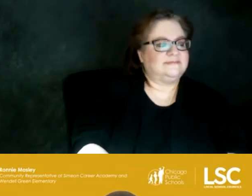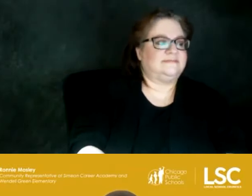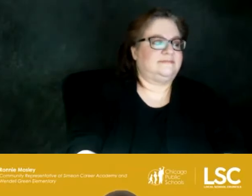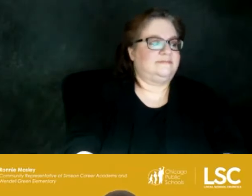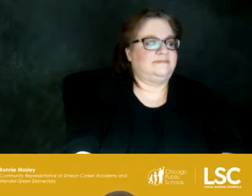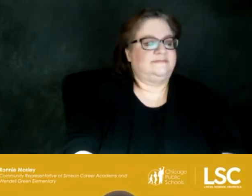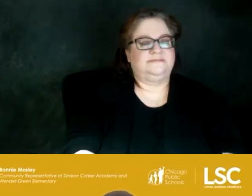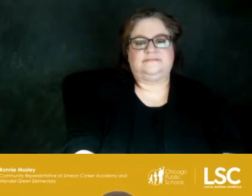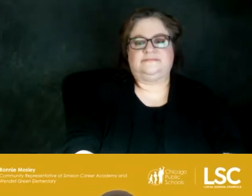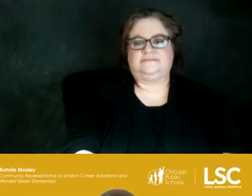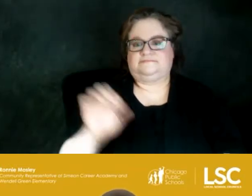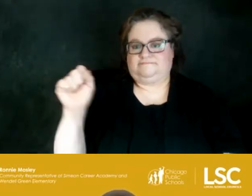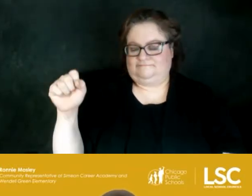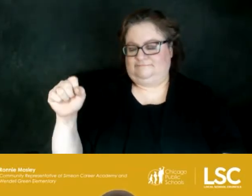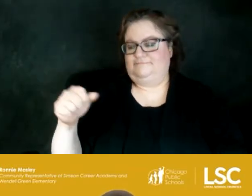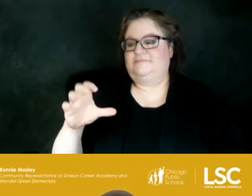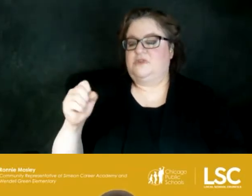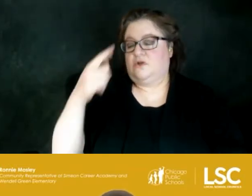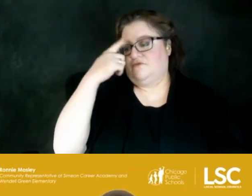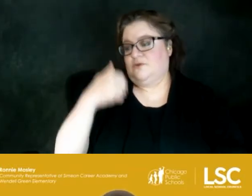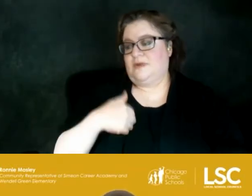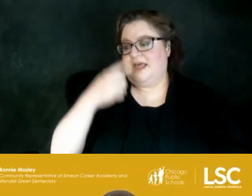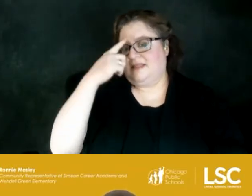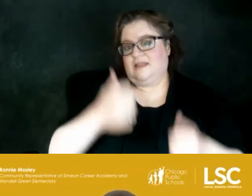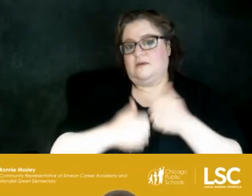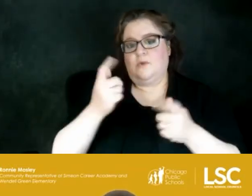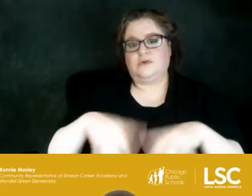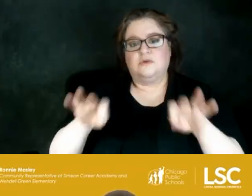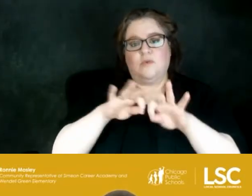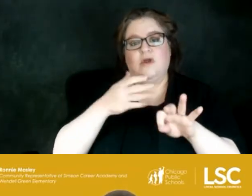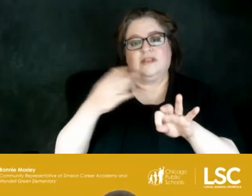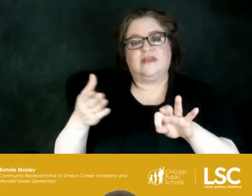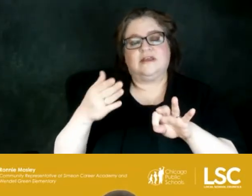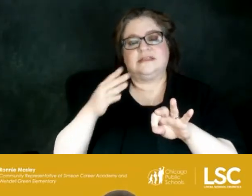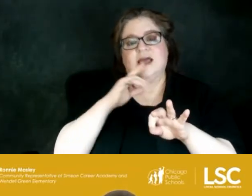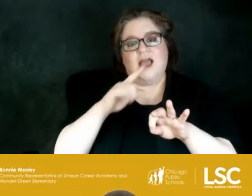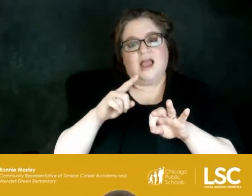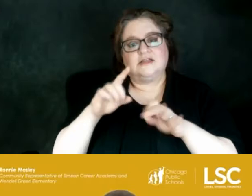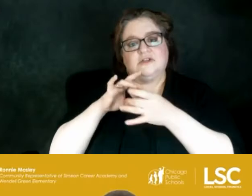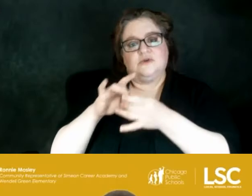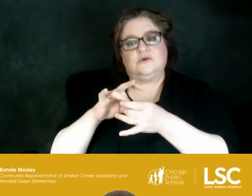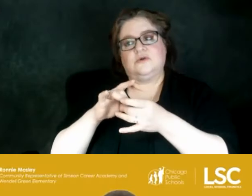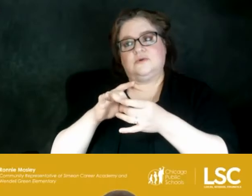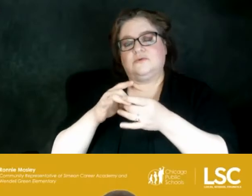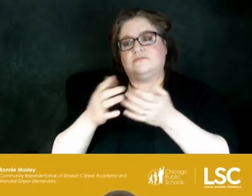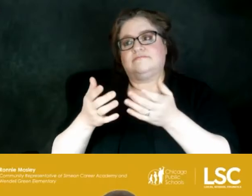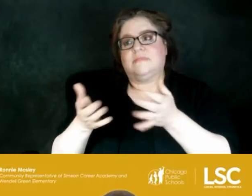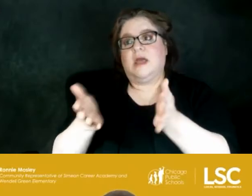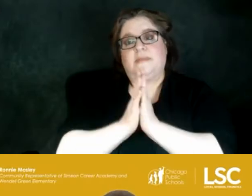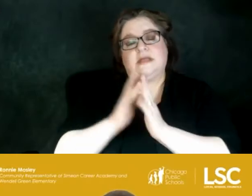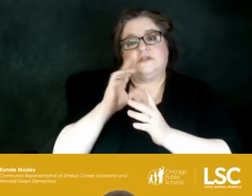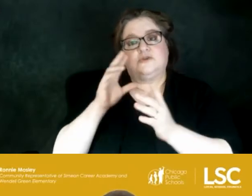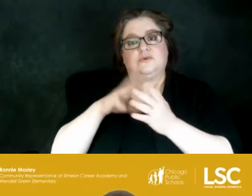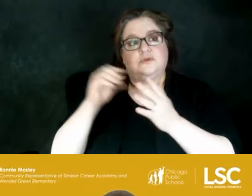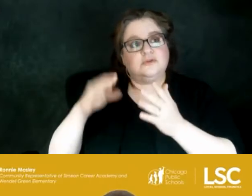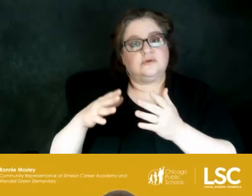Mega? Yeah, so I think for me, the most important thing was to actually appeal to the student body in the sense of,